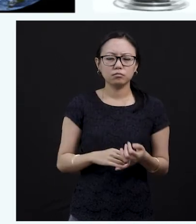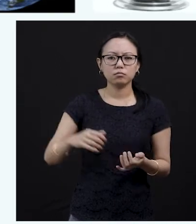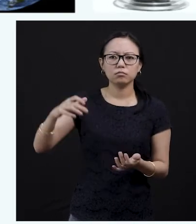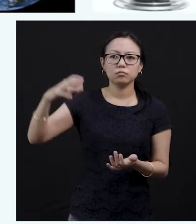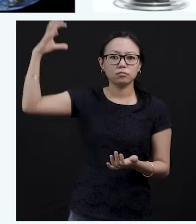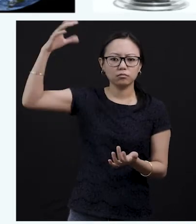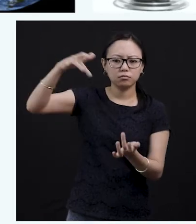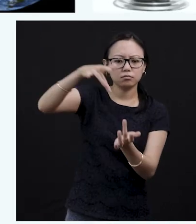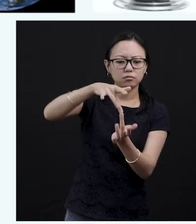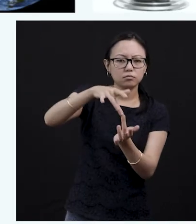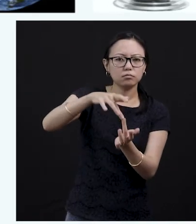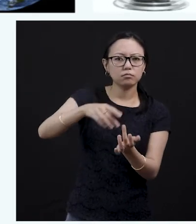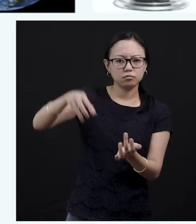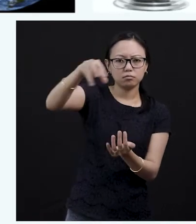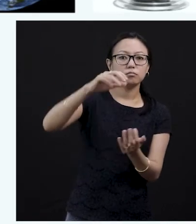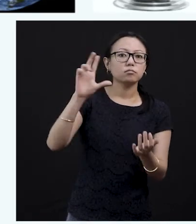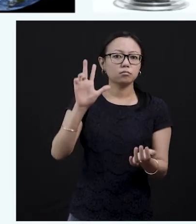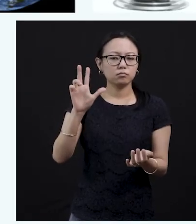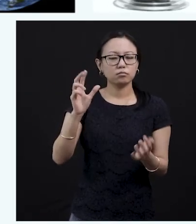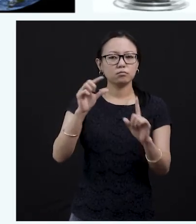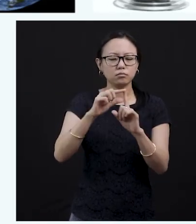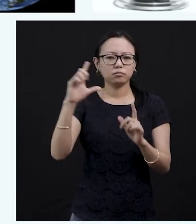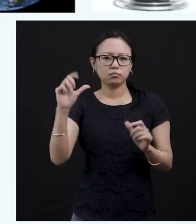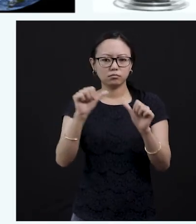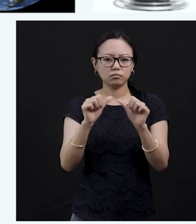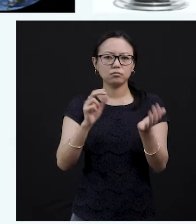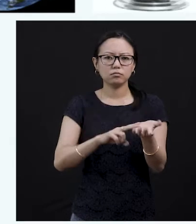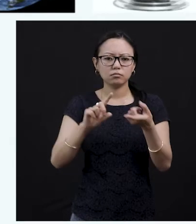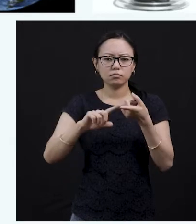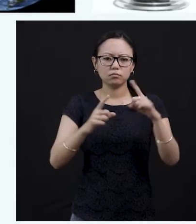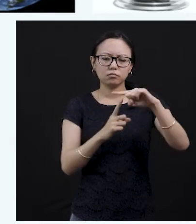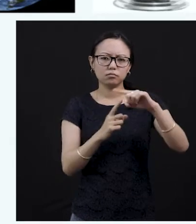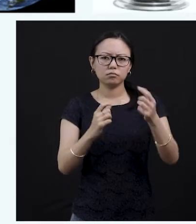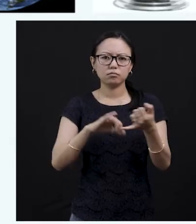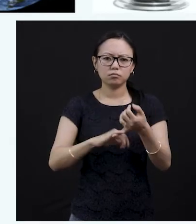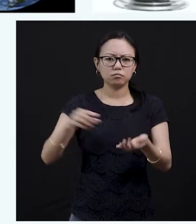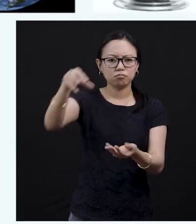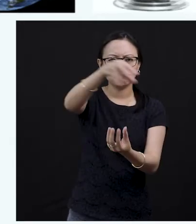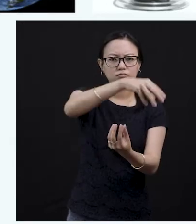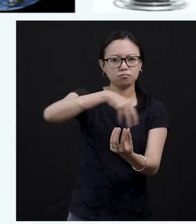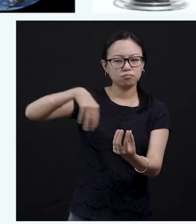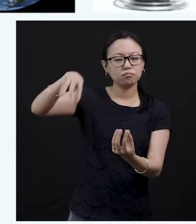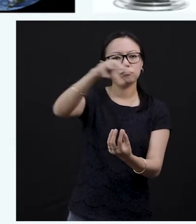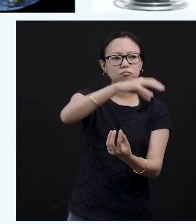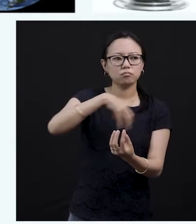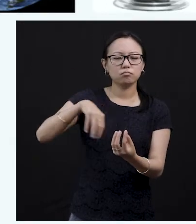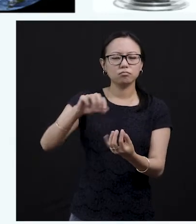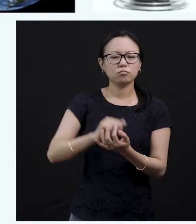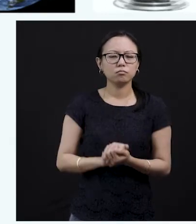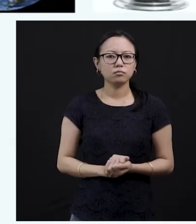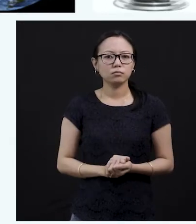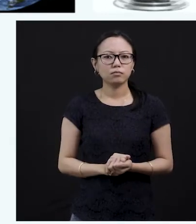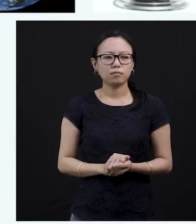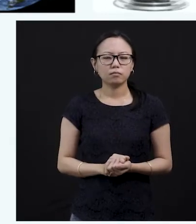path. They do not change their places. They always make a circle in the fixed path, and that is why